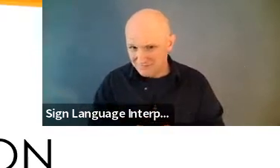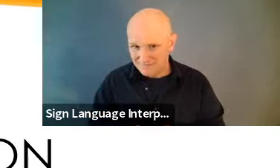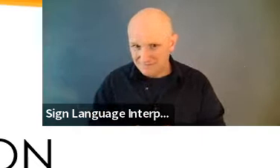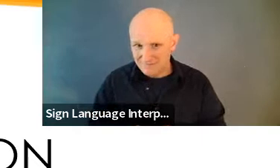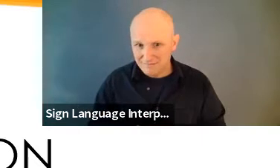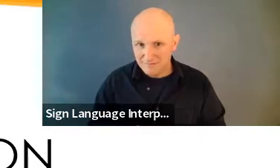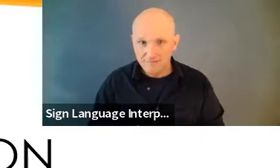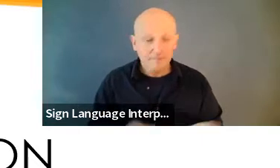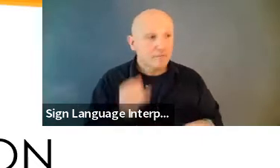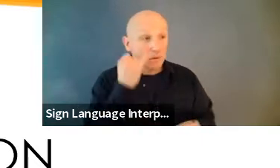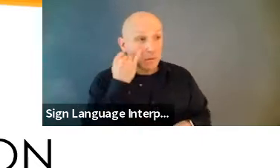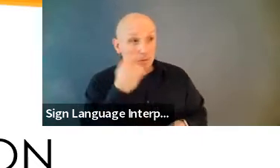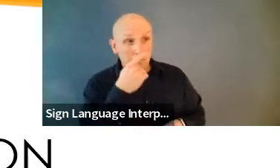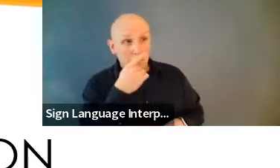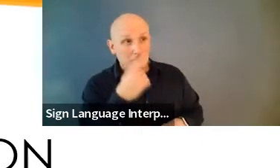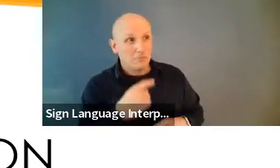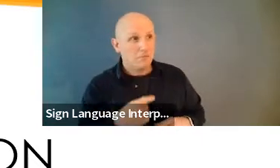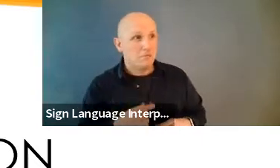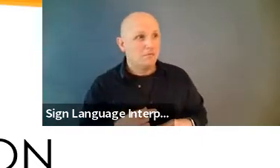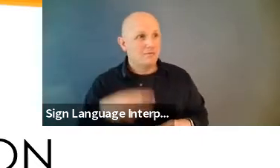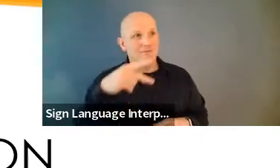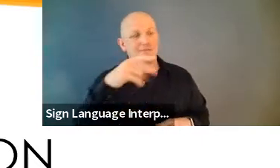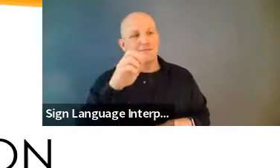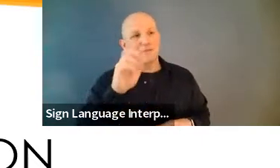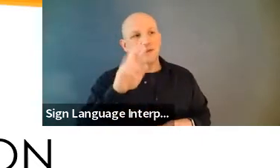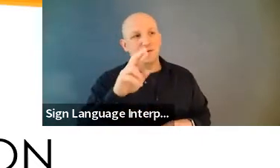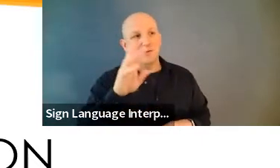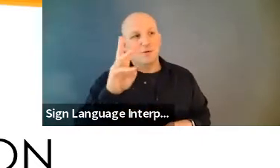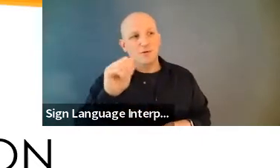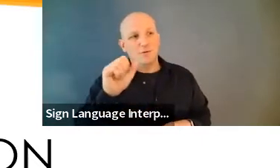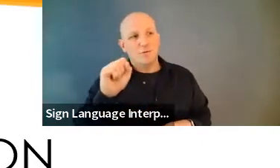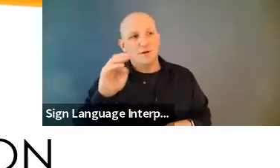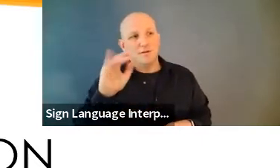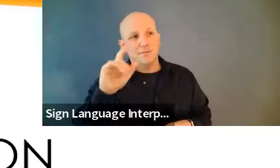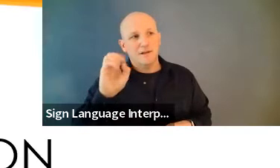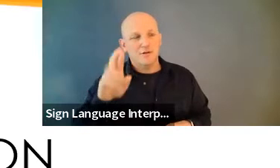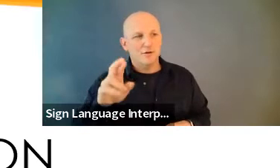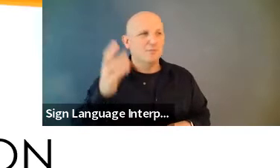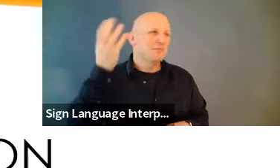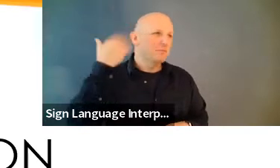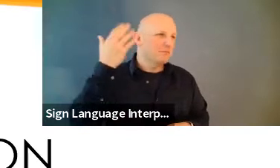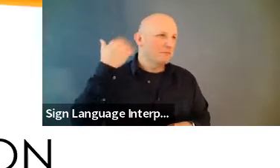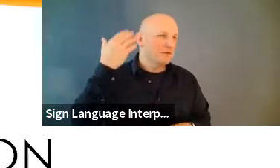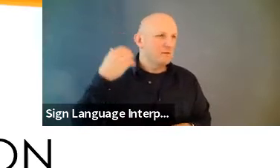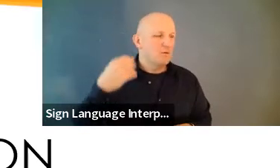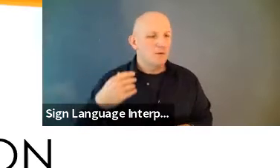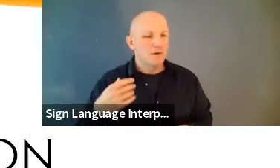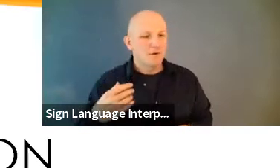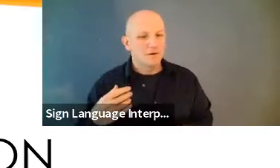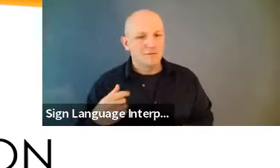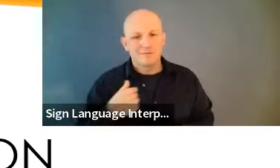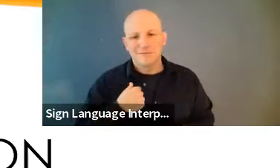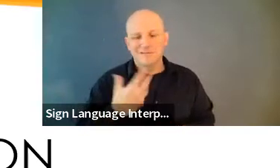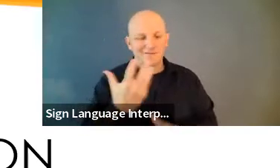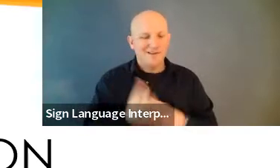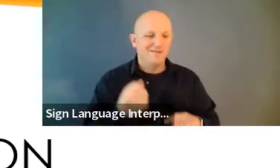If I may, is Peter Wassmiller, the chair of the paralegal program. I've had students in the last, I've been at this for about 5.5